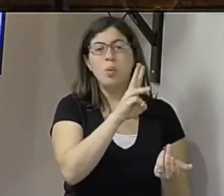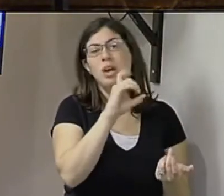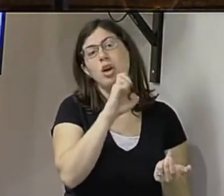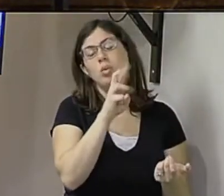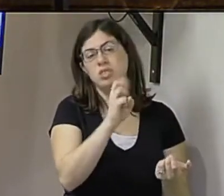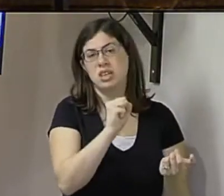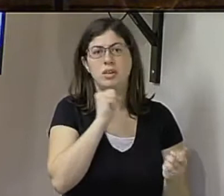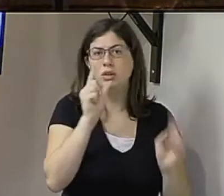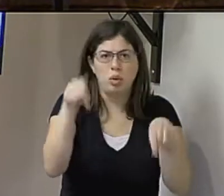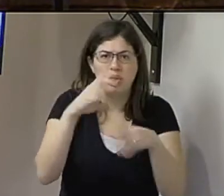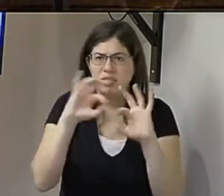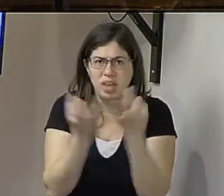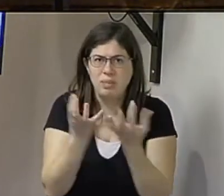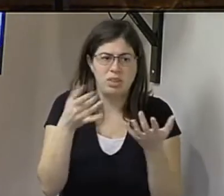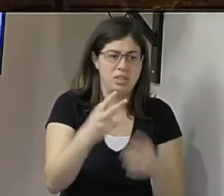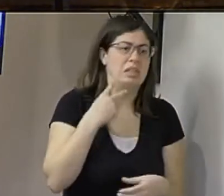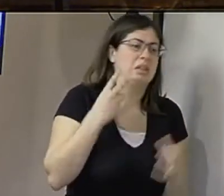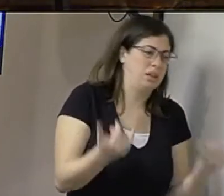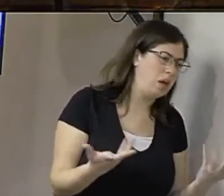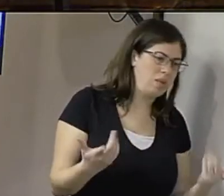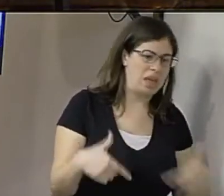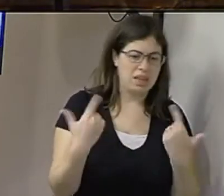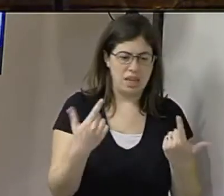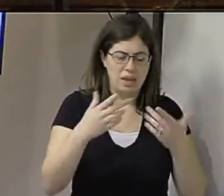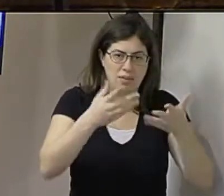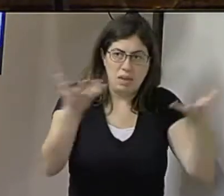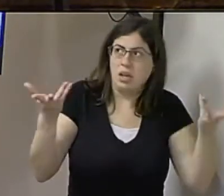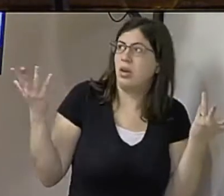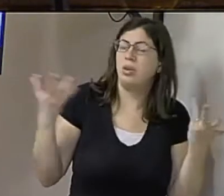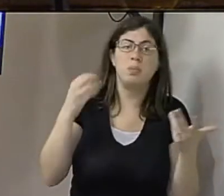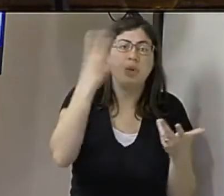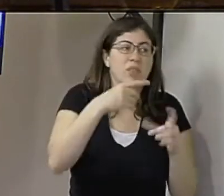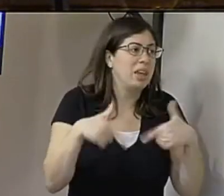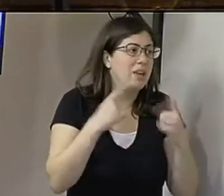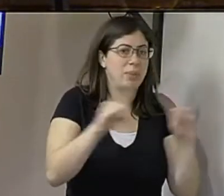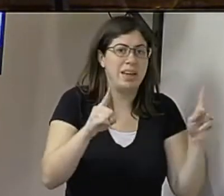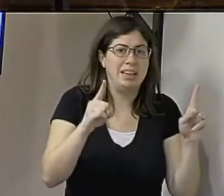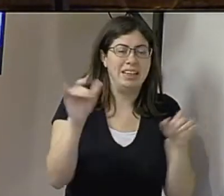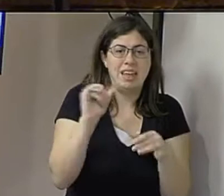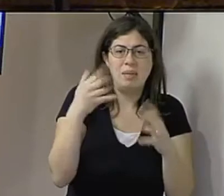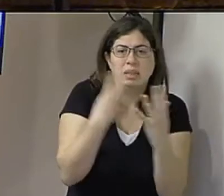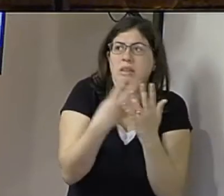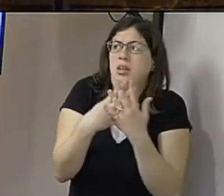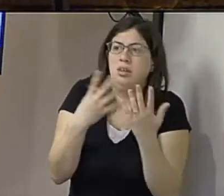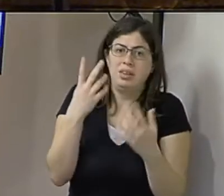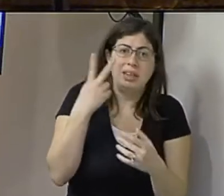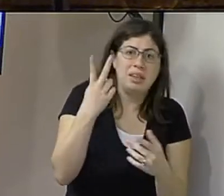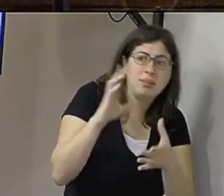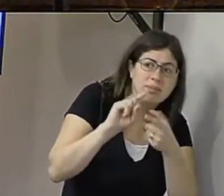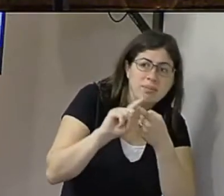They don't like go back to their family. Like they're just stuck now. They live in the palace. They have this beautiful life, but it's like a cage where they can't see anybody that they know,